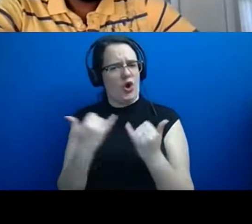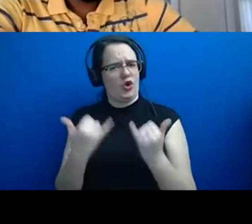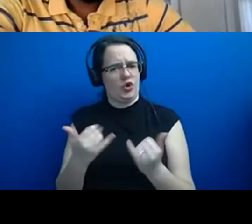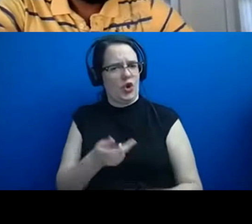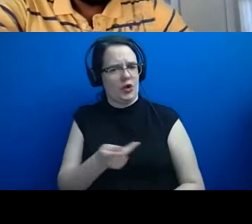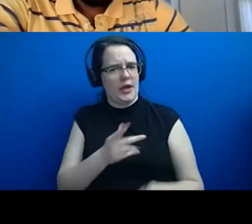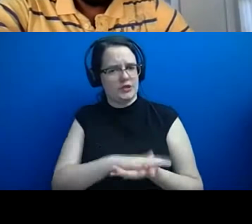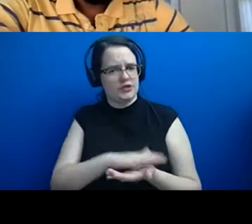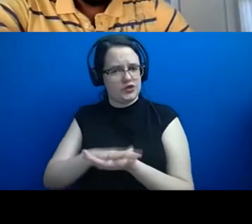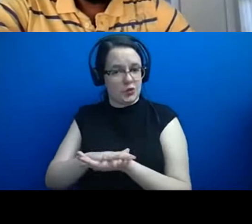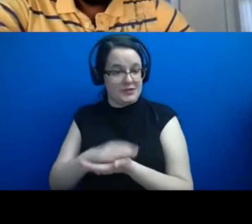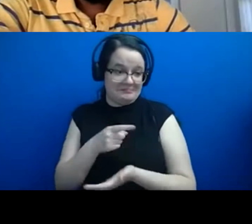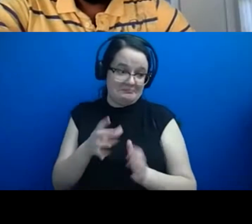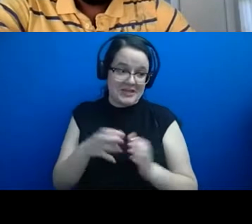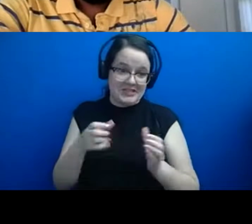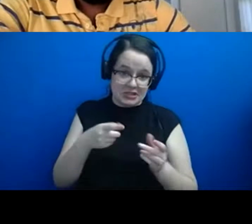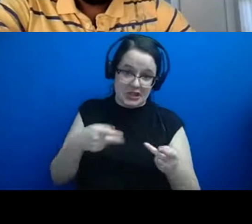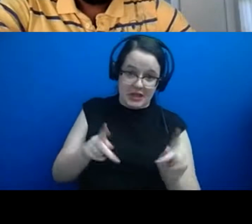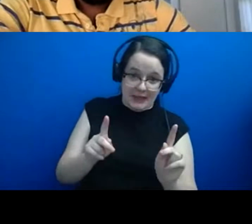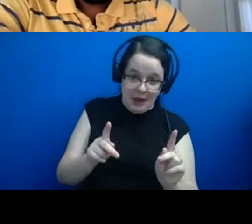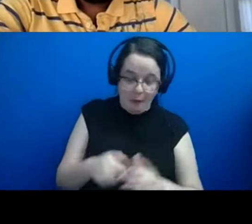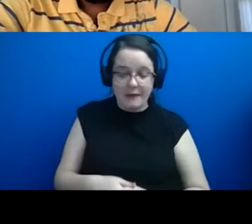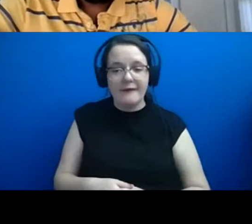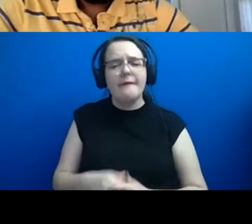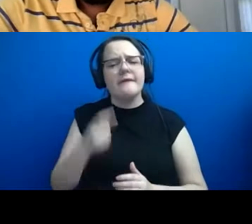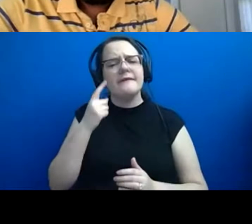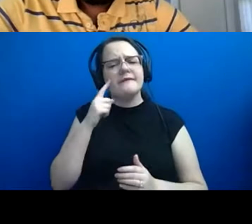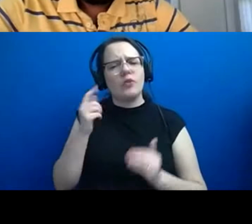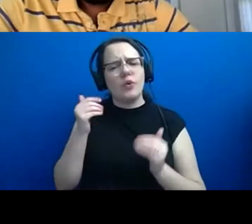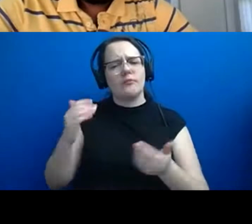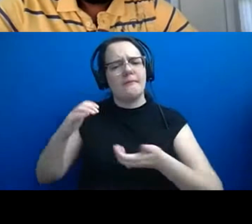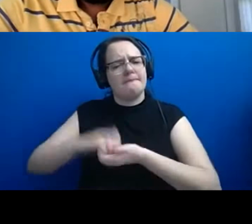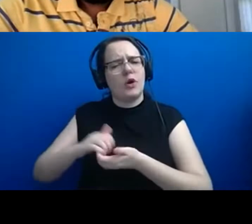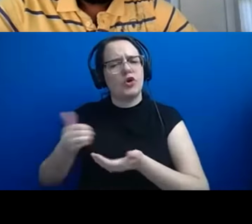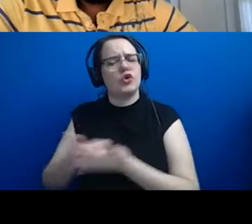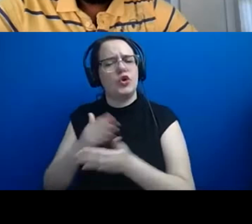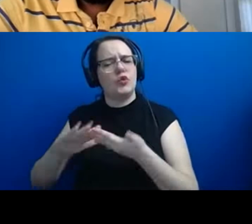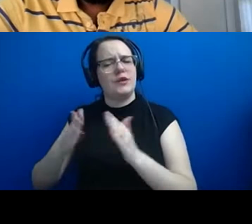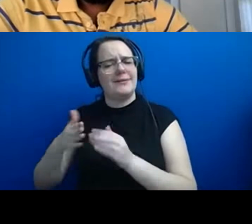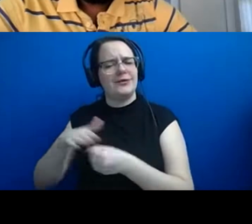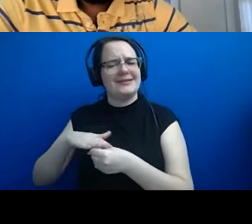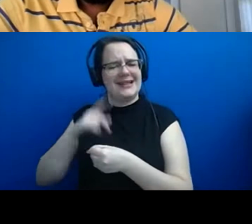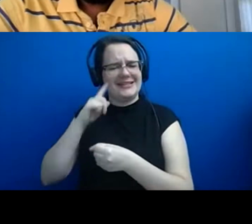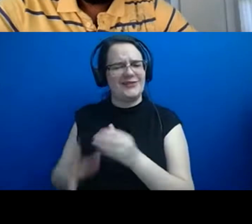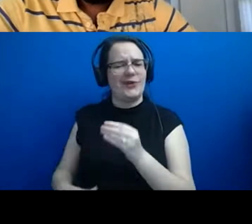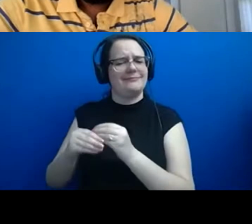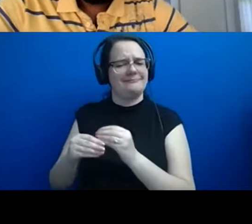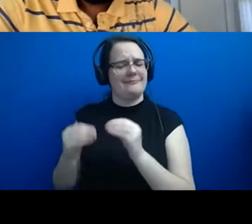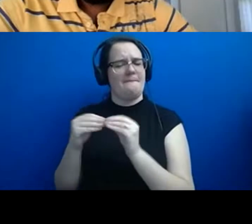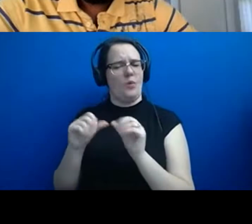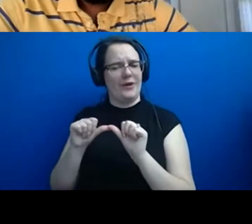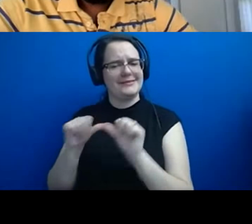they will allow, and to partner with new community sites in order to create additional sustainable